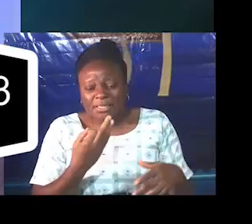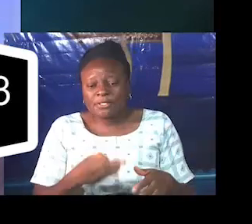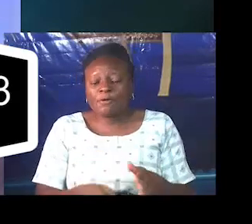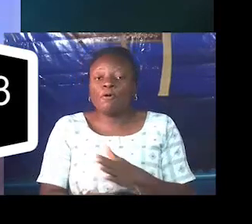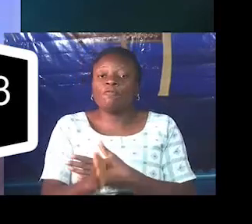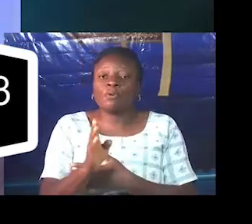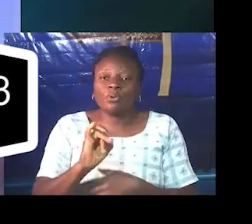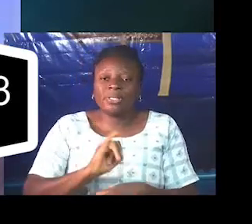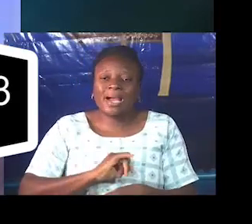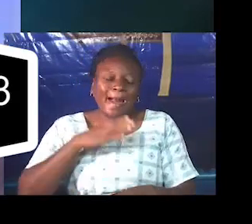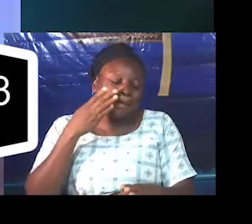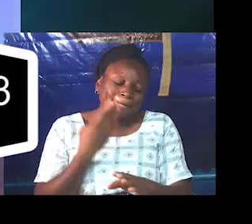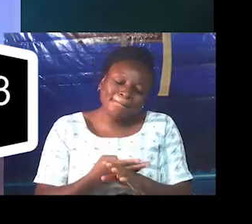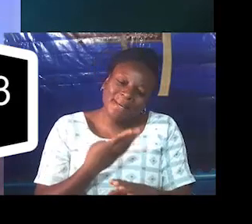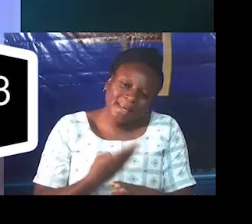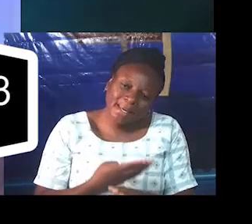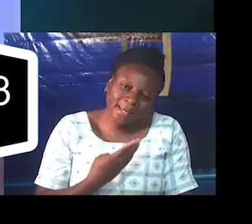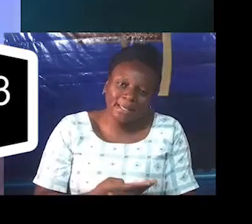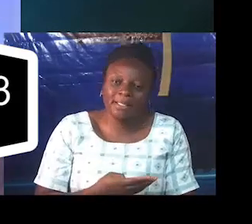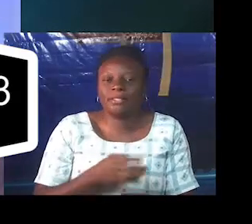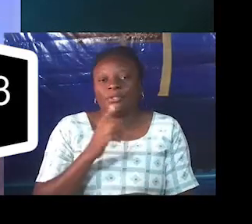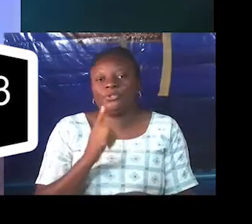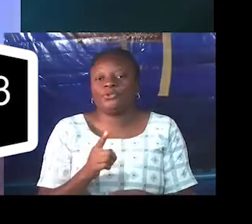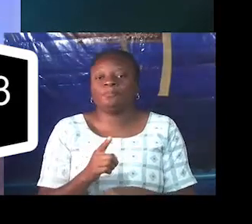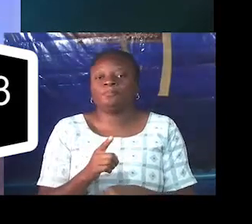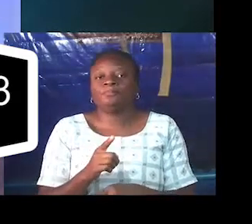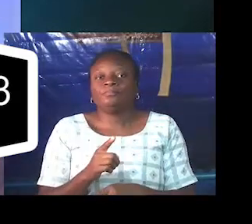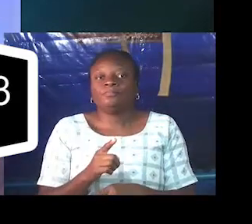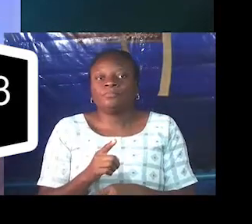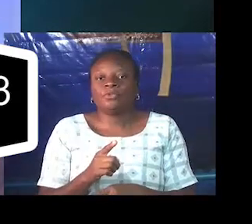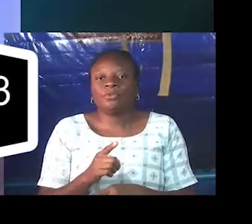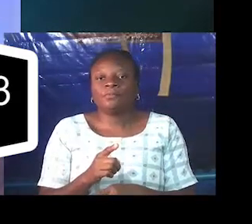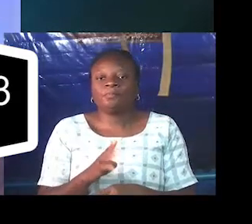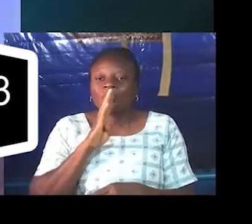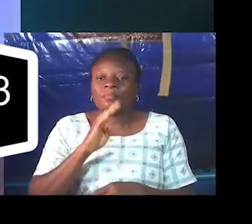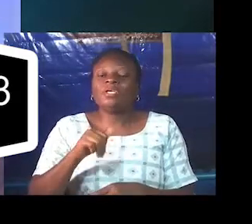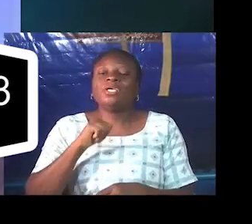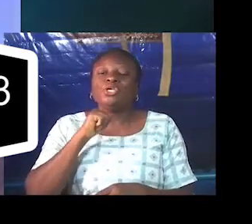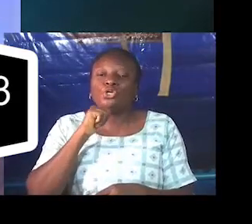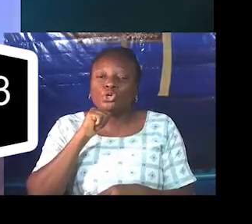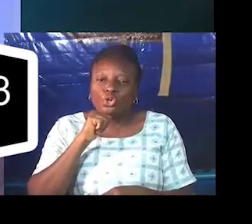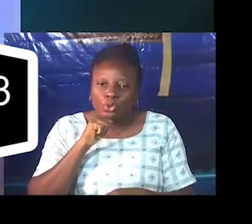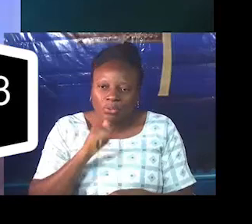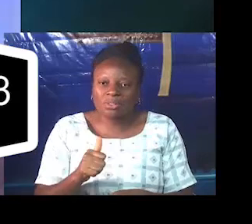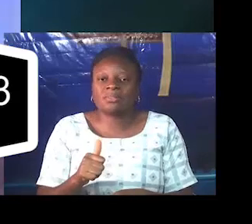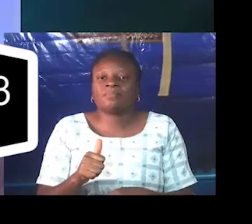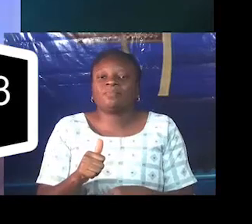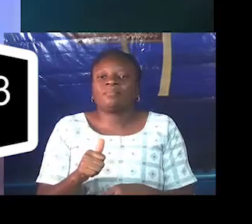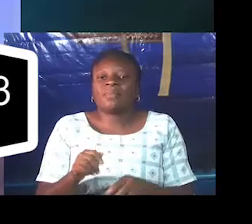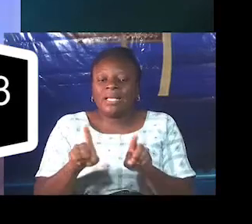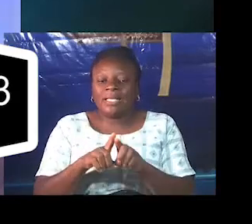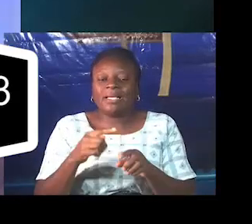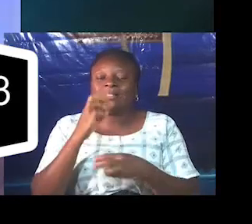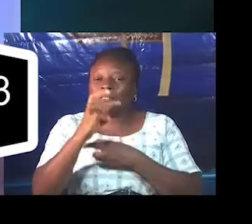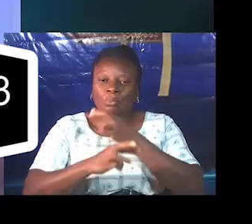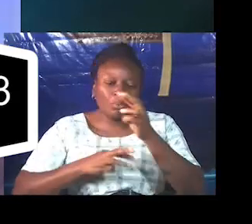which is your reasonable service. And be not conformed to this world, but be ye transformed by the